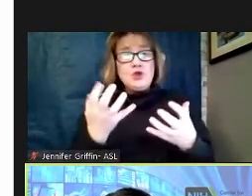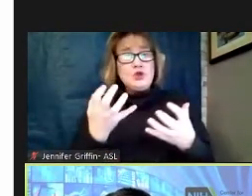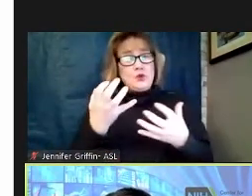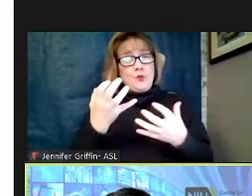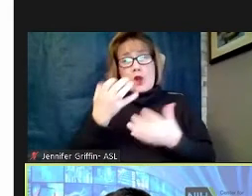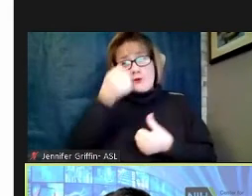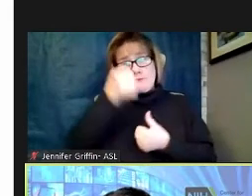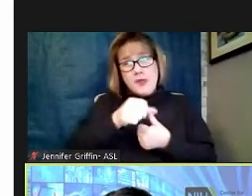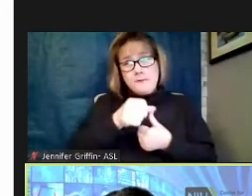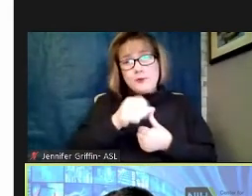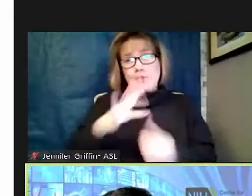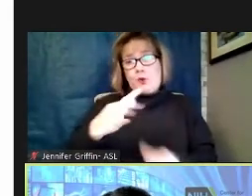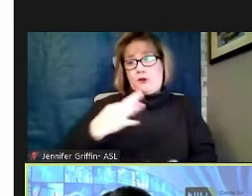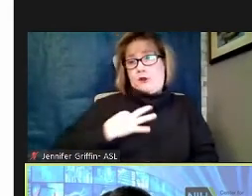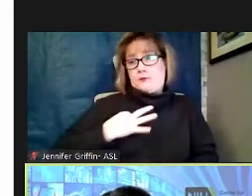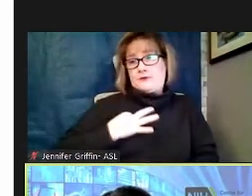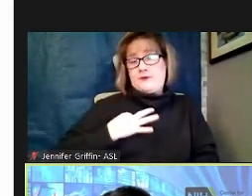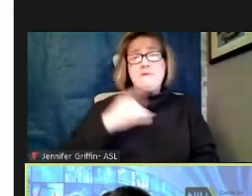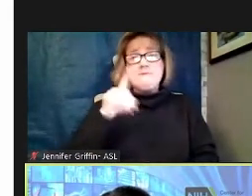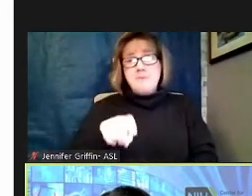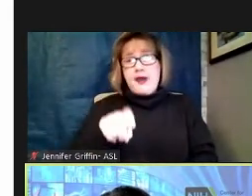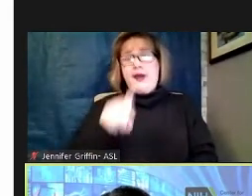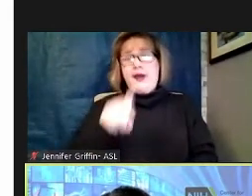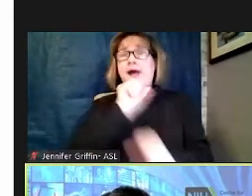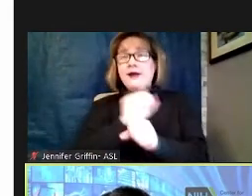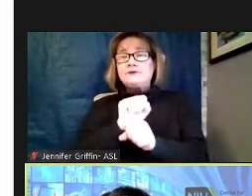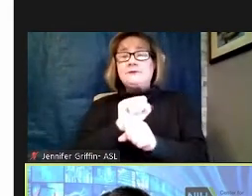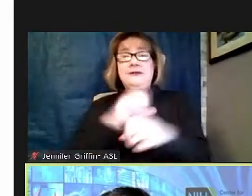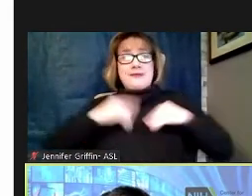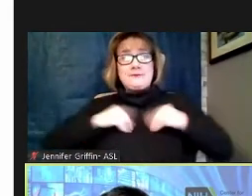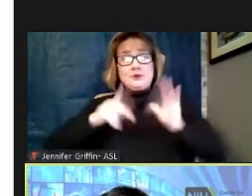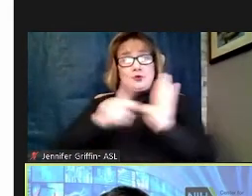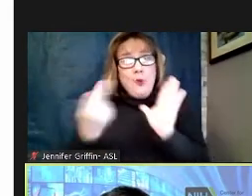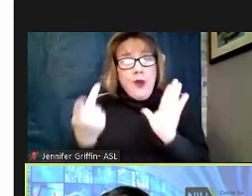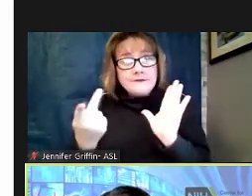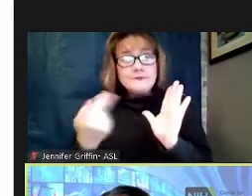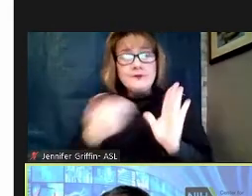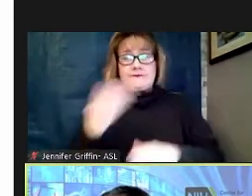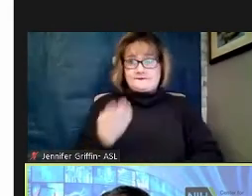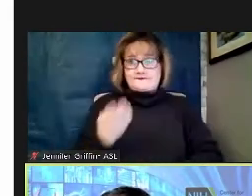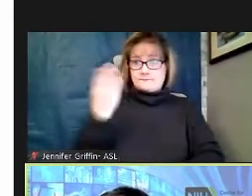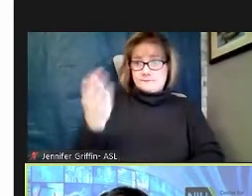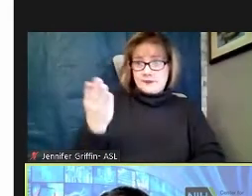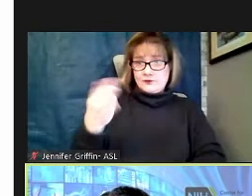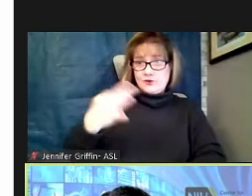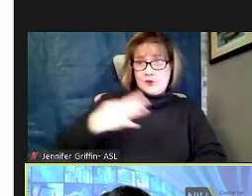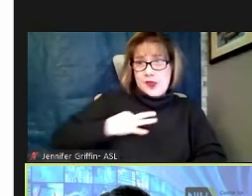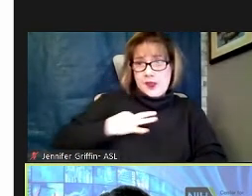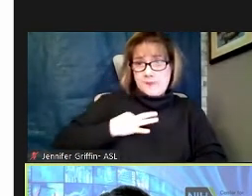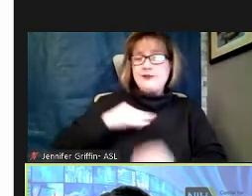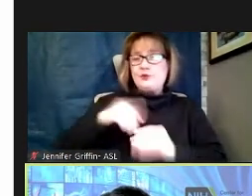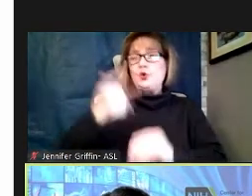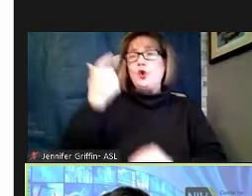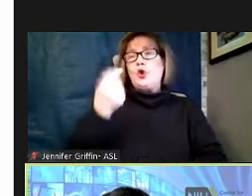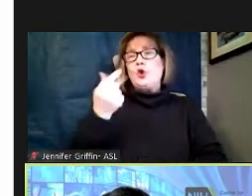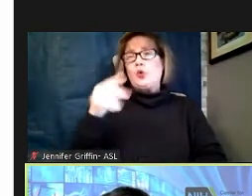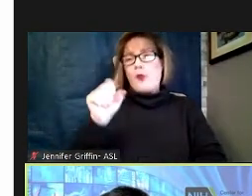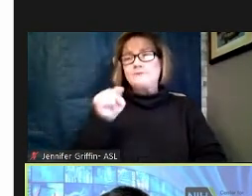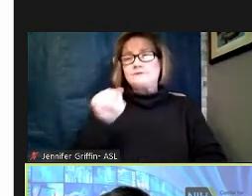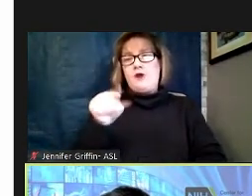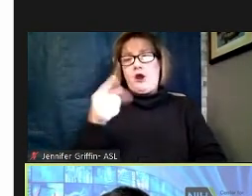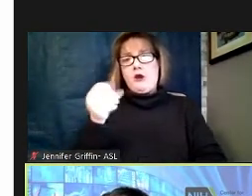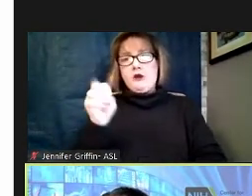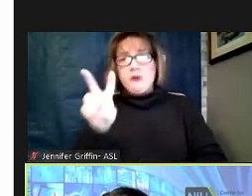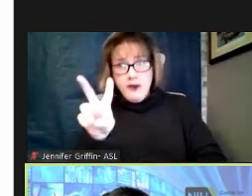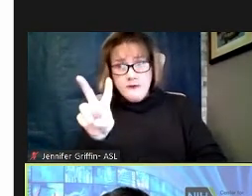that your application must actually be accepted twice. So there's the submission of your application into grants.gov, but then, as